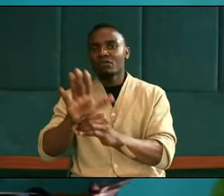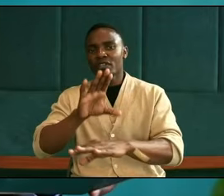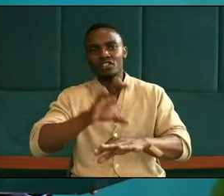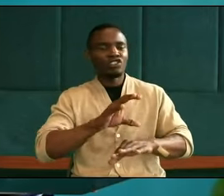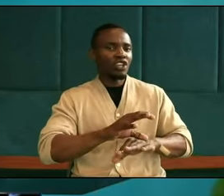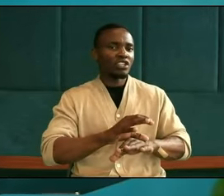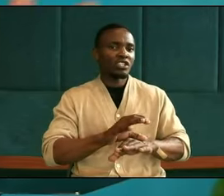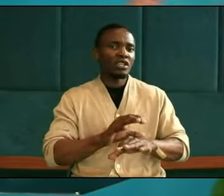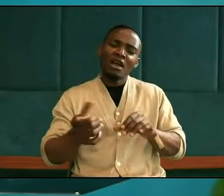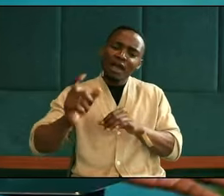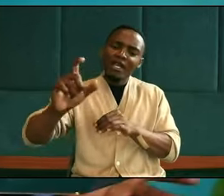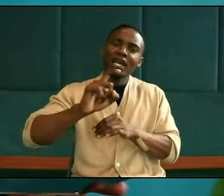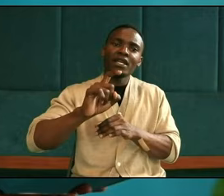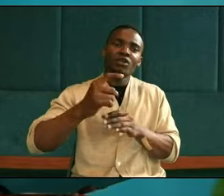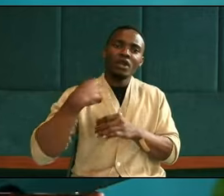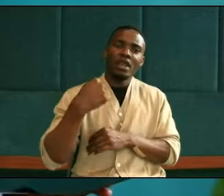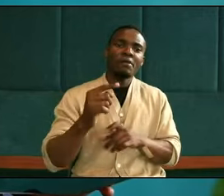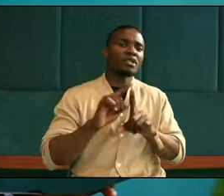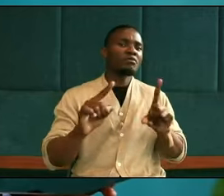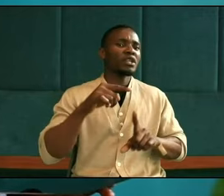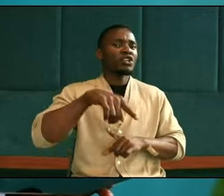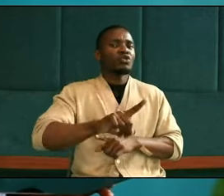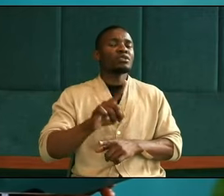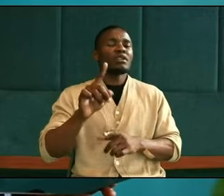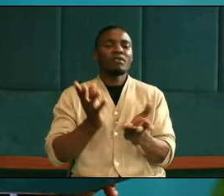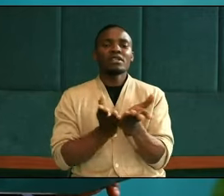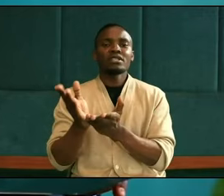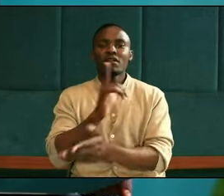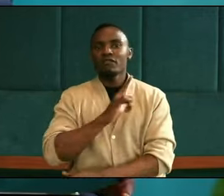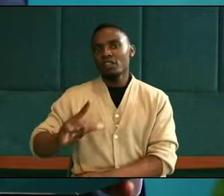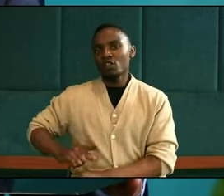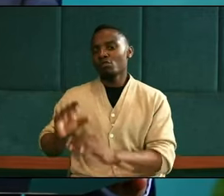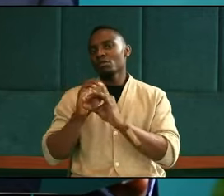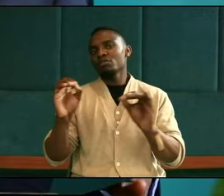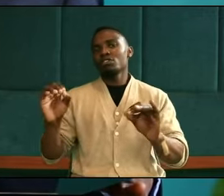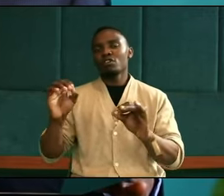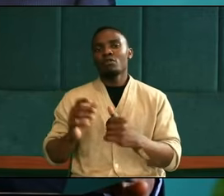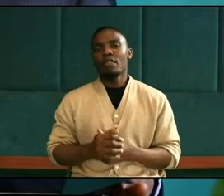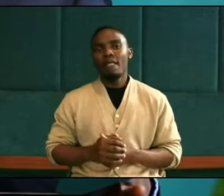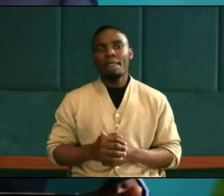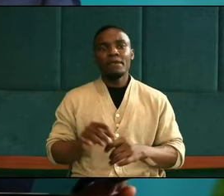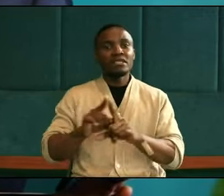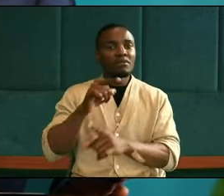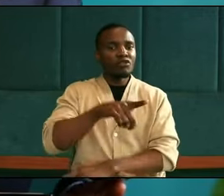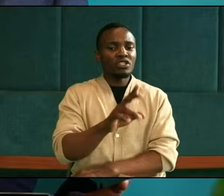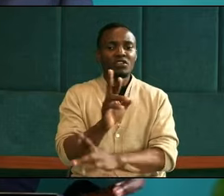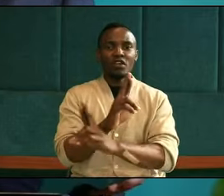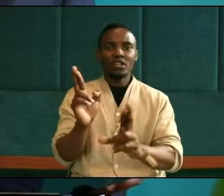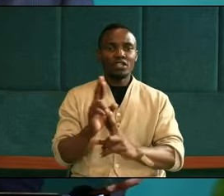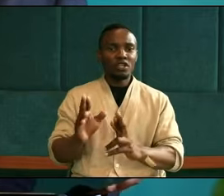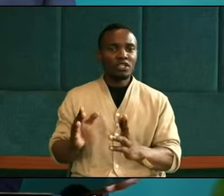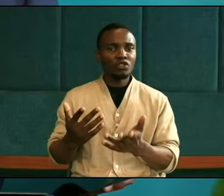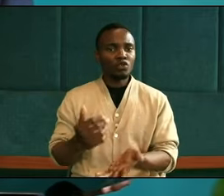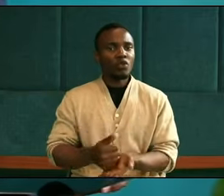and adding numbers, and you're not there to show up when you're needed? You're not there to show up when your presence is